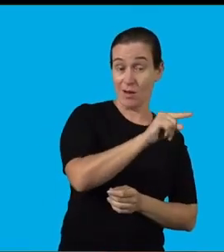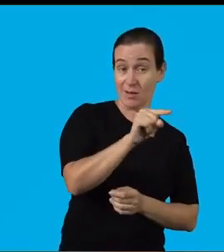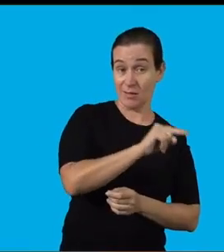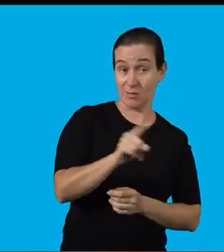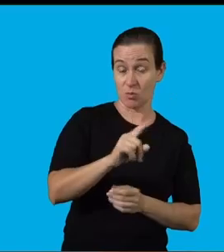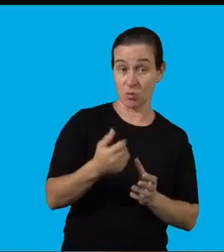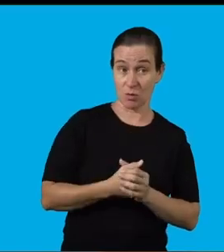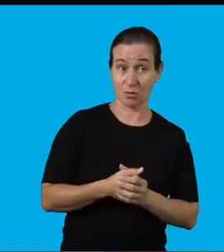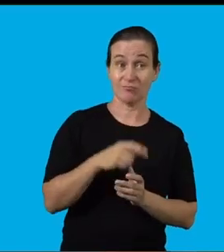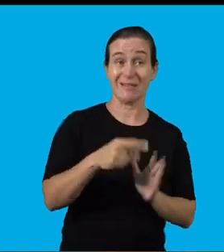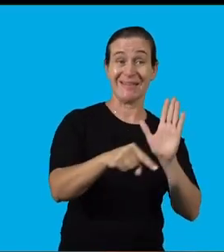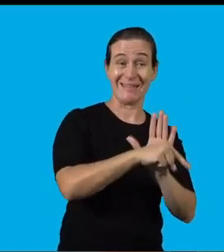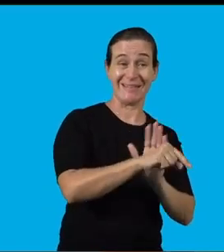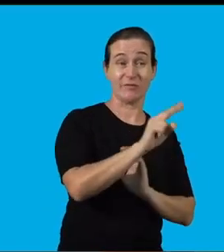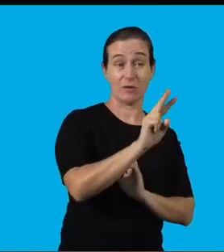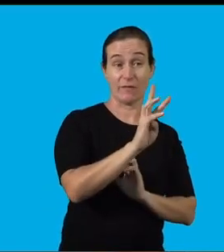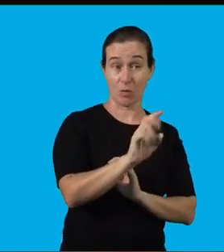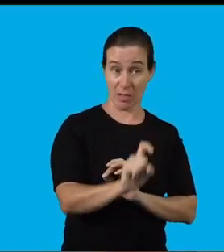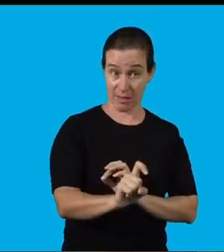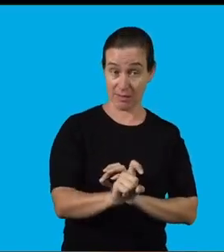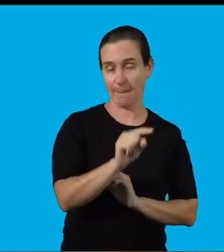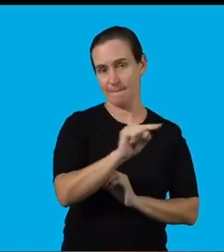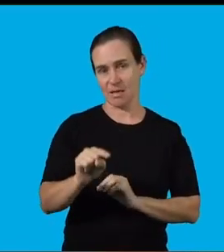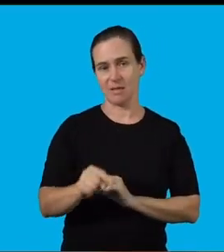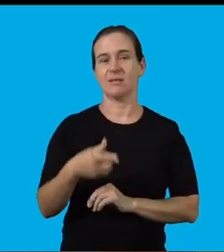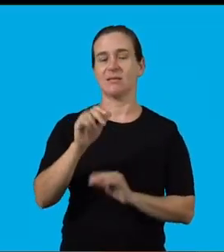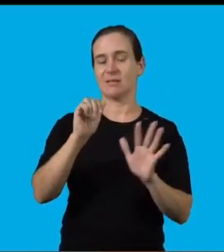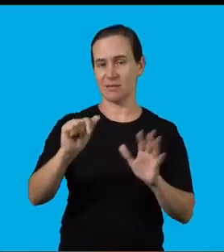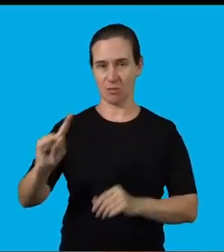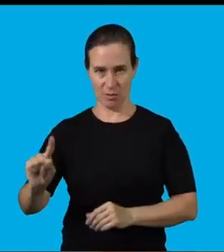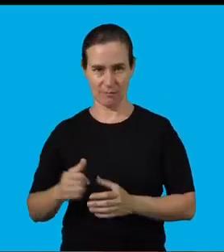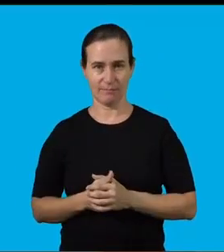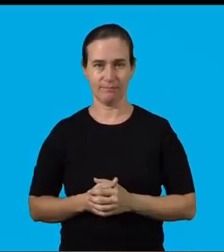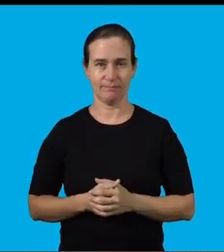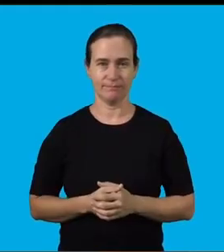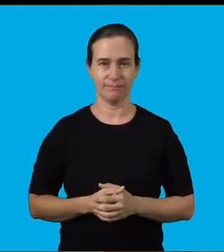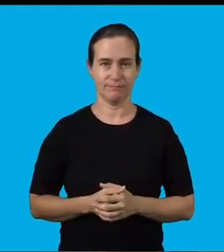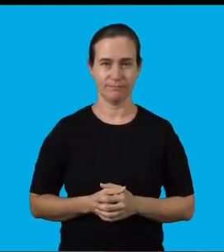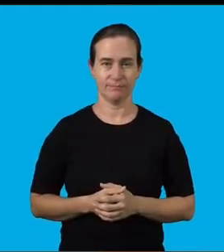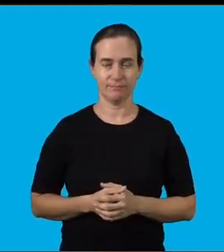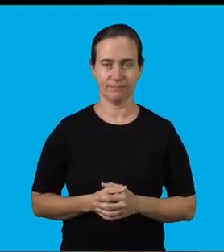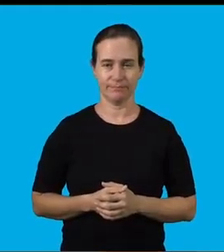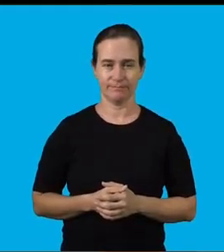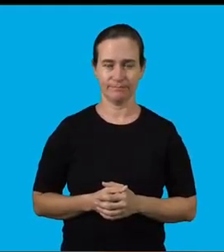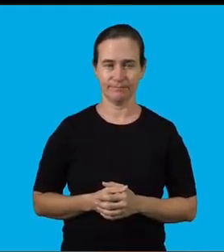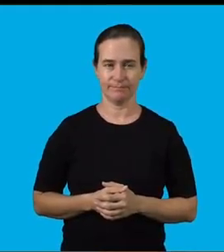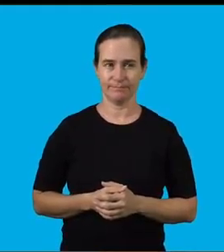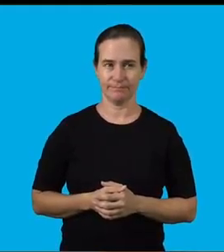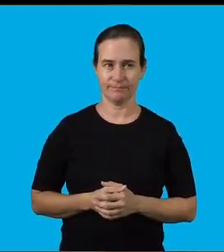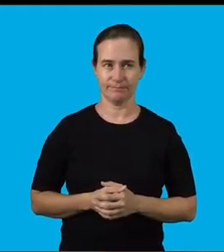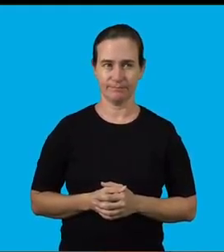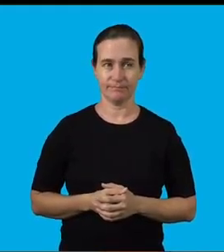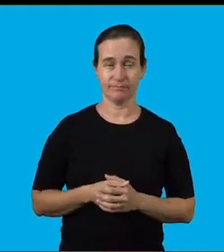to negative 24x minus 61. All right. Okay, and let's look